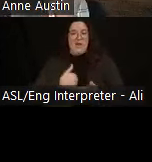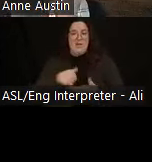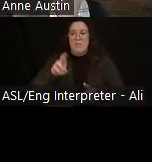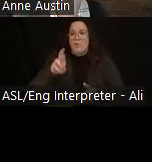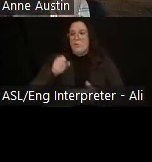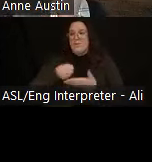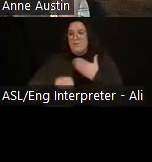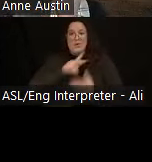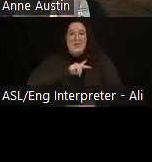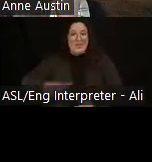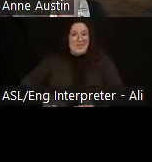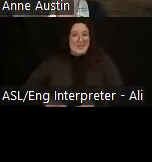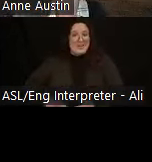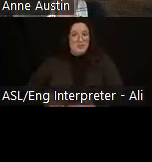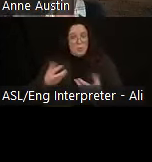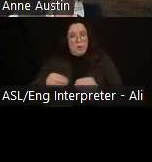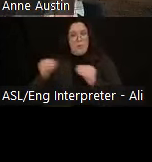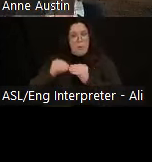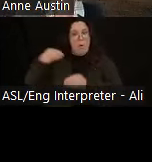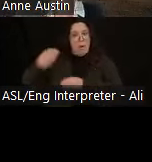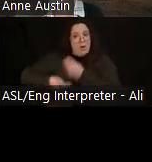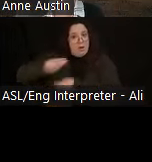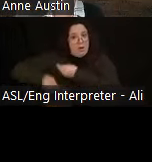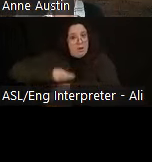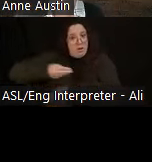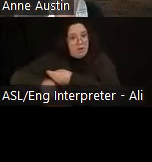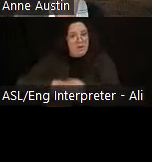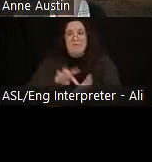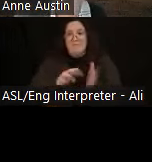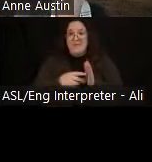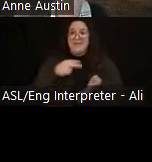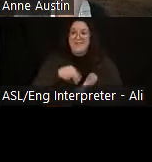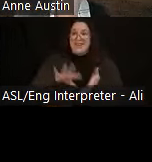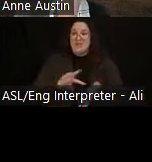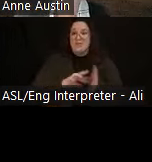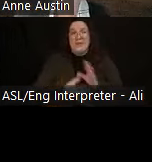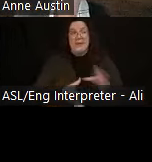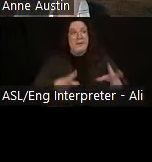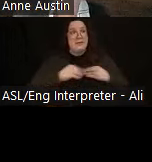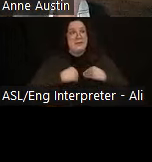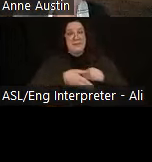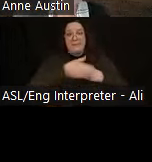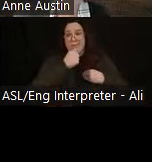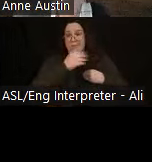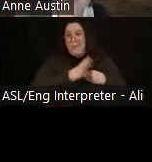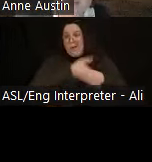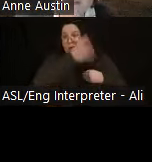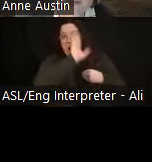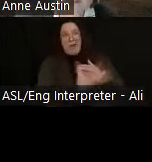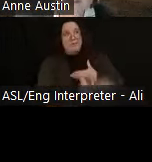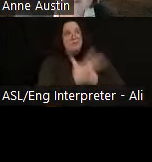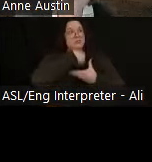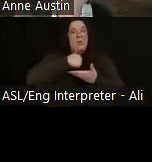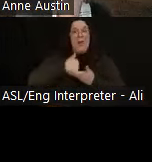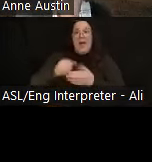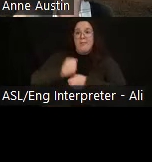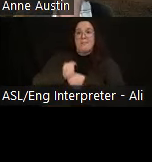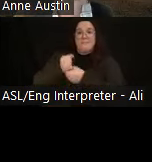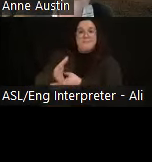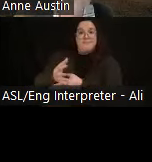cultic performers. They basically embody the goddess to rejuvenate a king. Morris argues they're dancers.